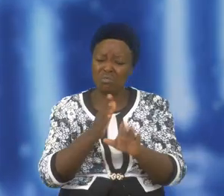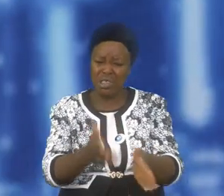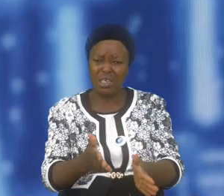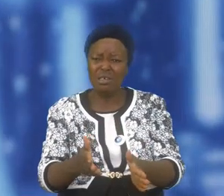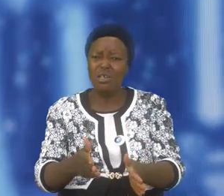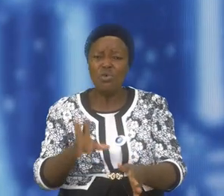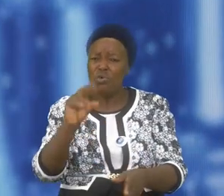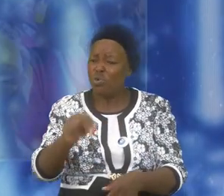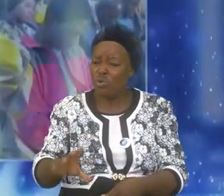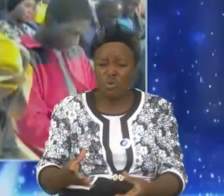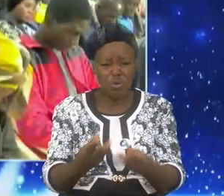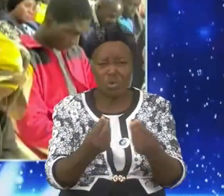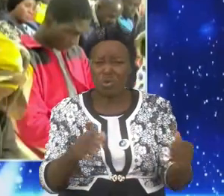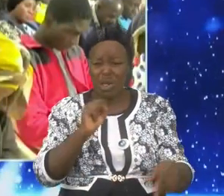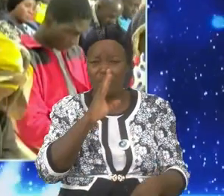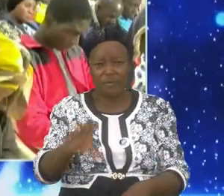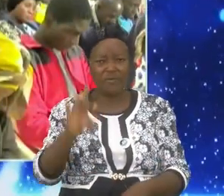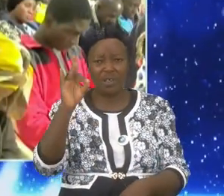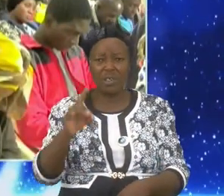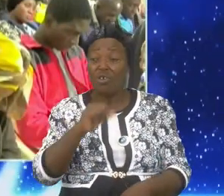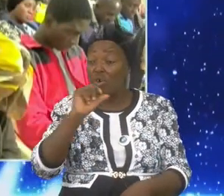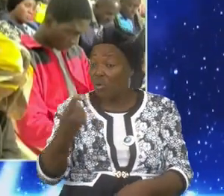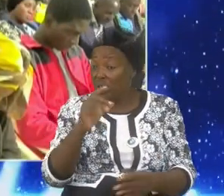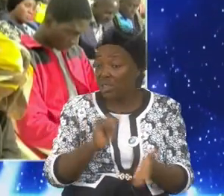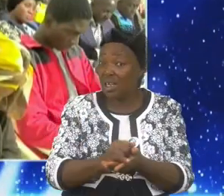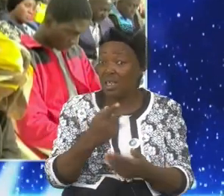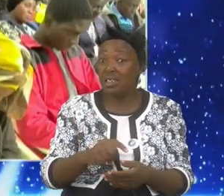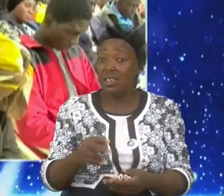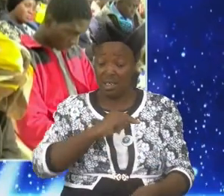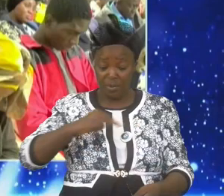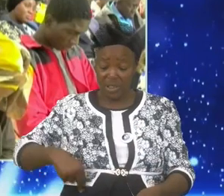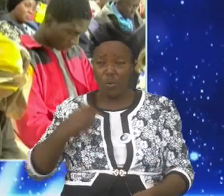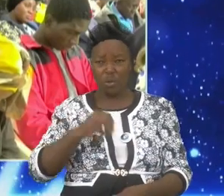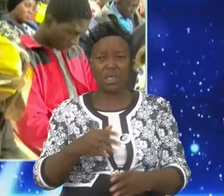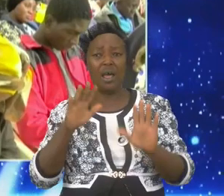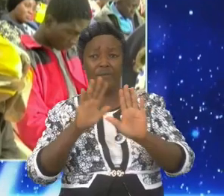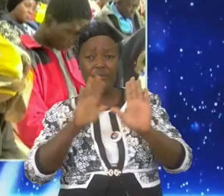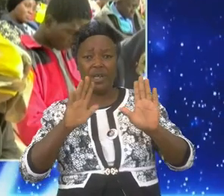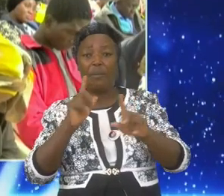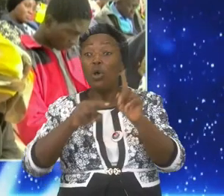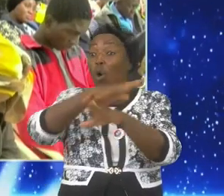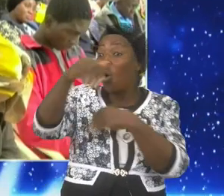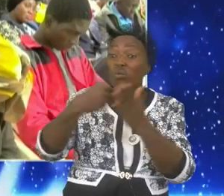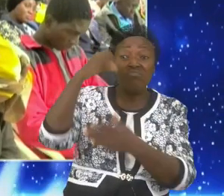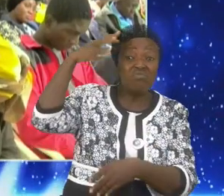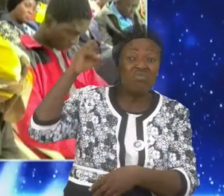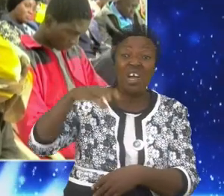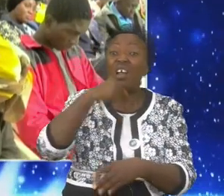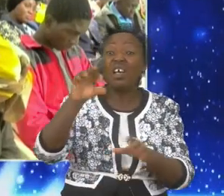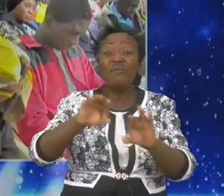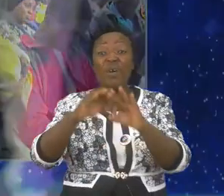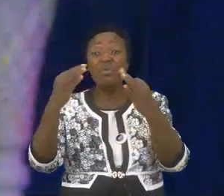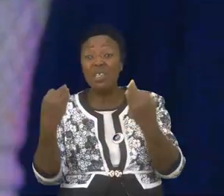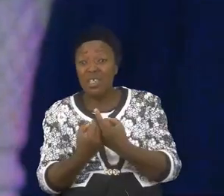magicians and their families, all the astrologers and their families, all the soothsayers and their families, all the people,